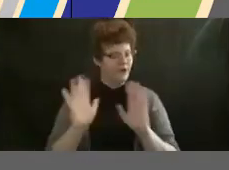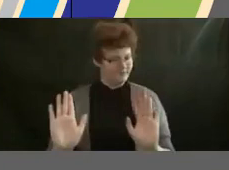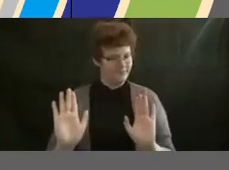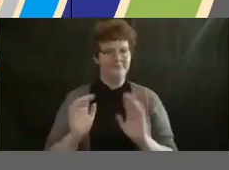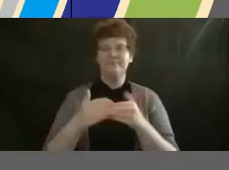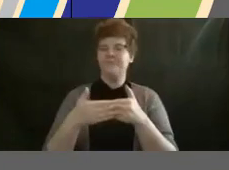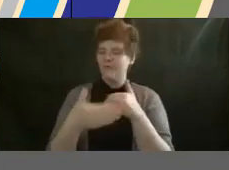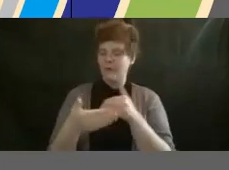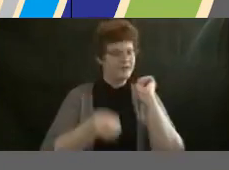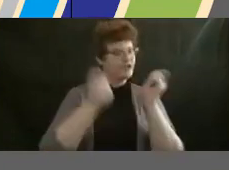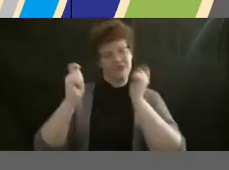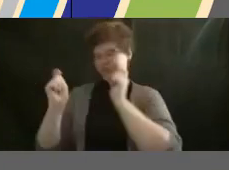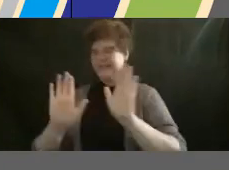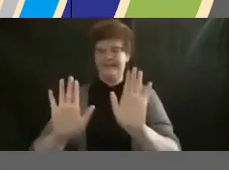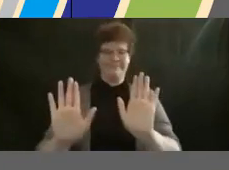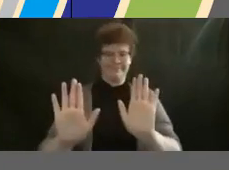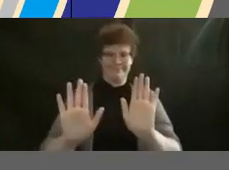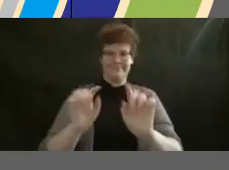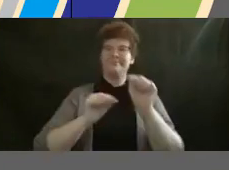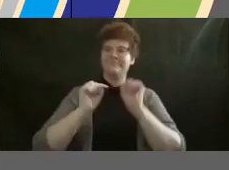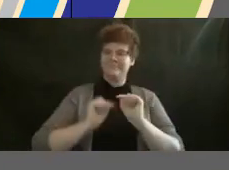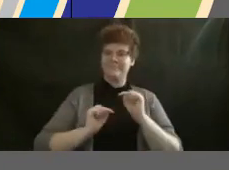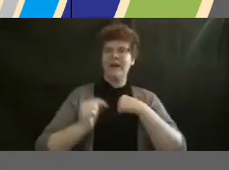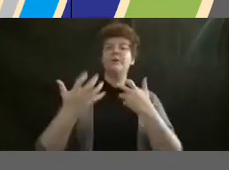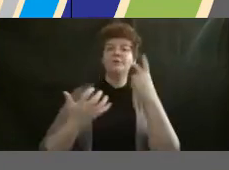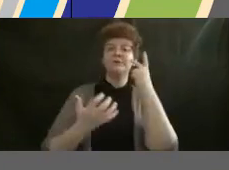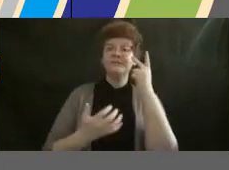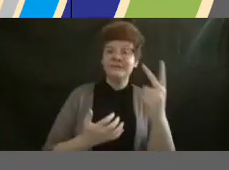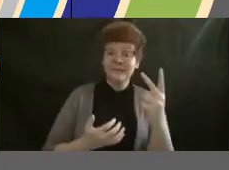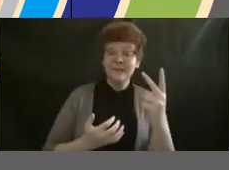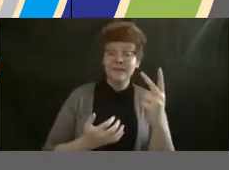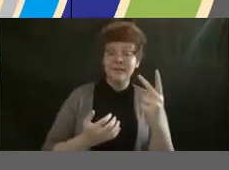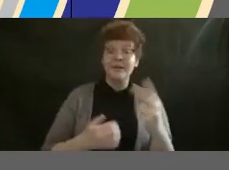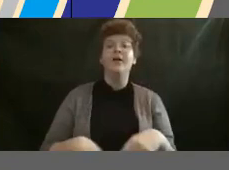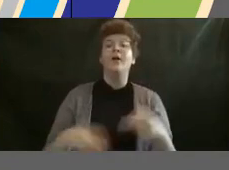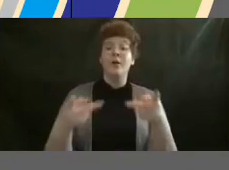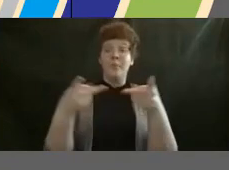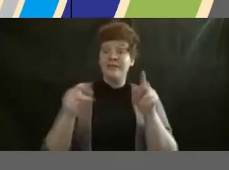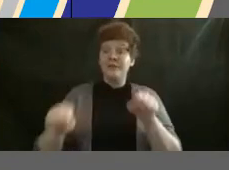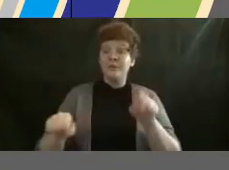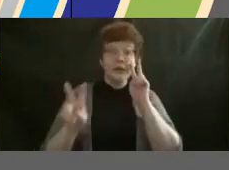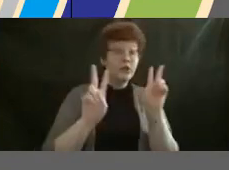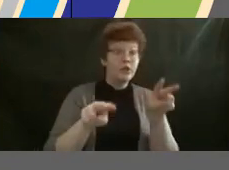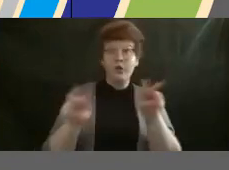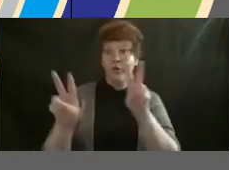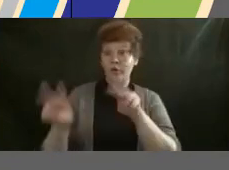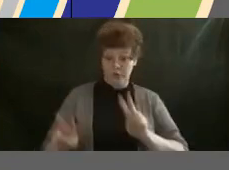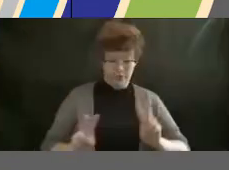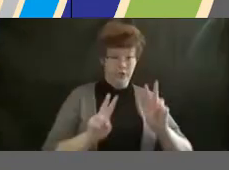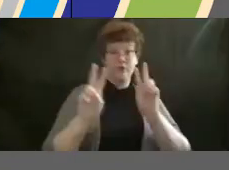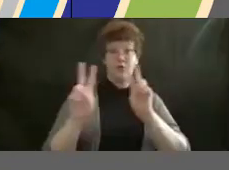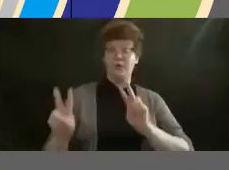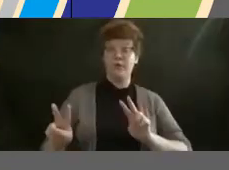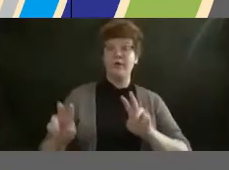editing and changing colors, I want you to see that there are various places that you can look at in here to edit